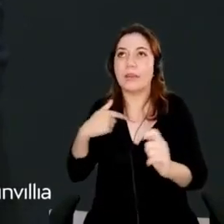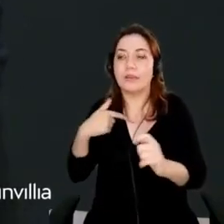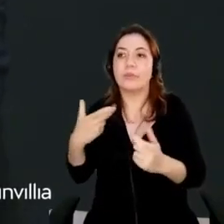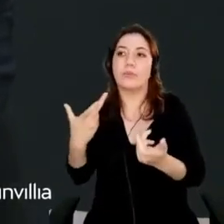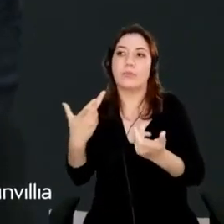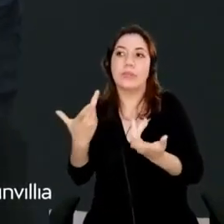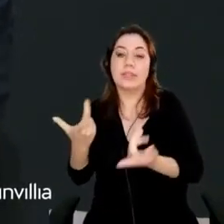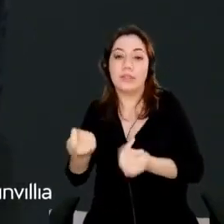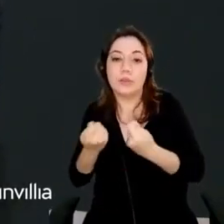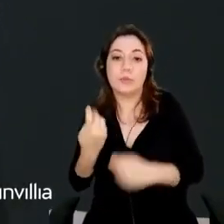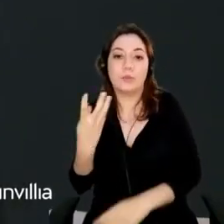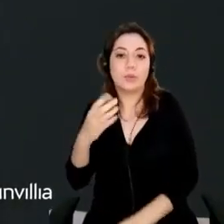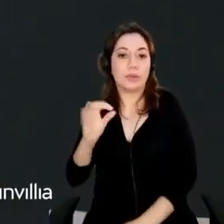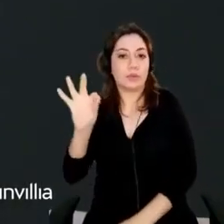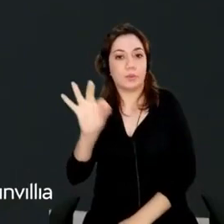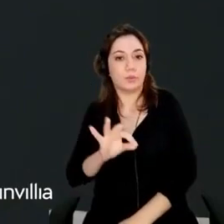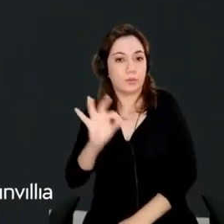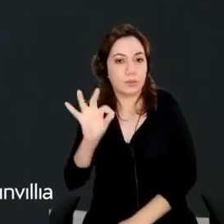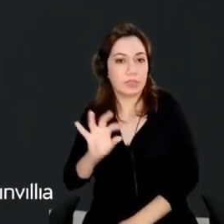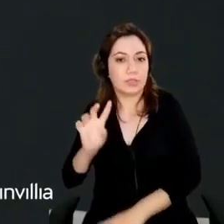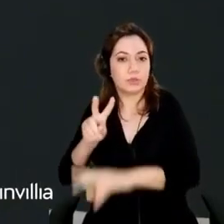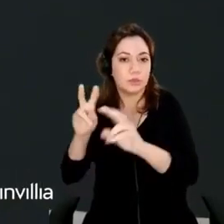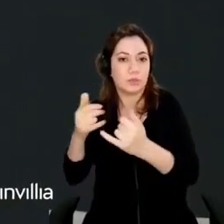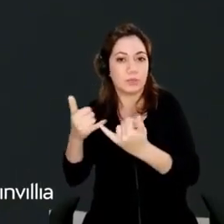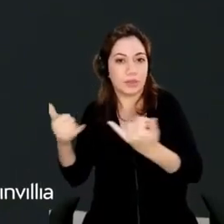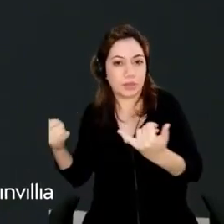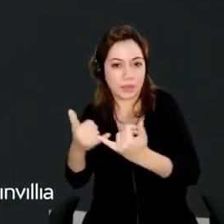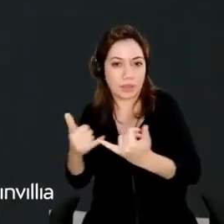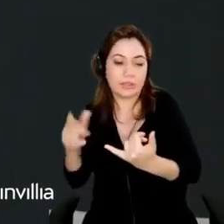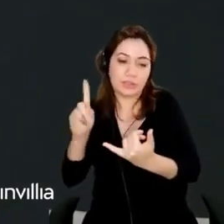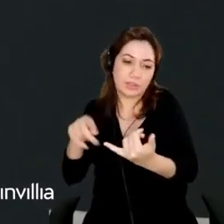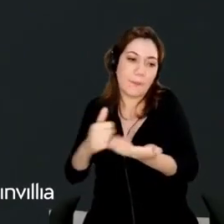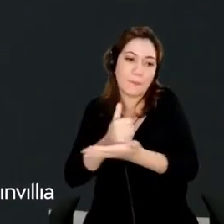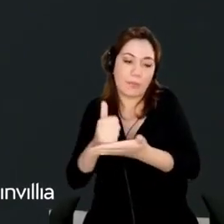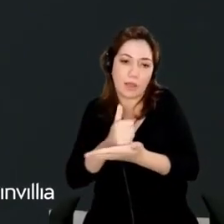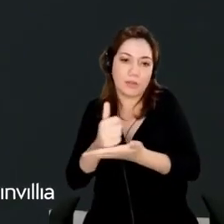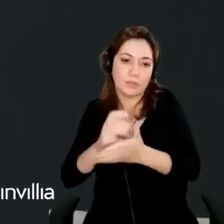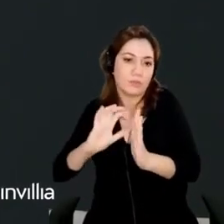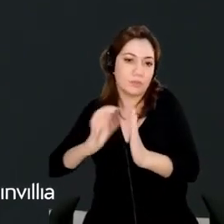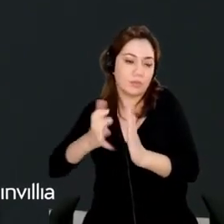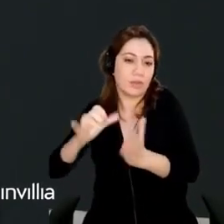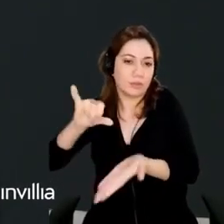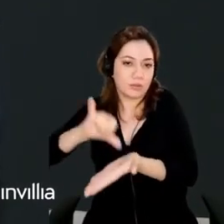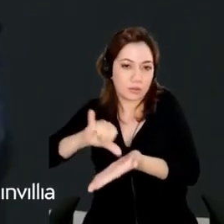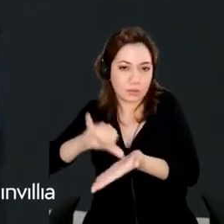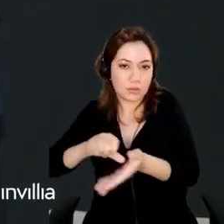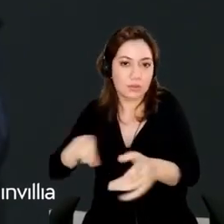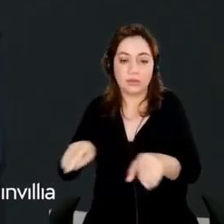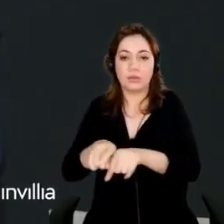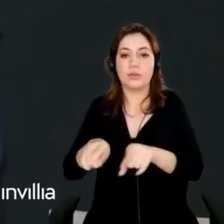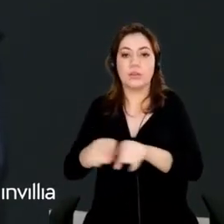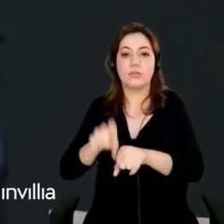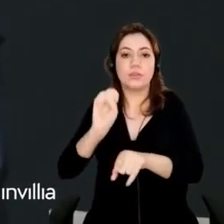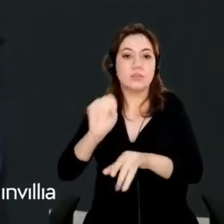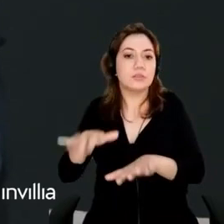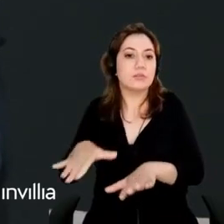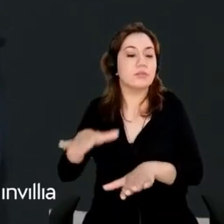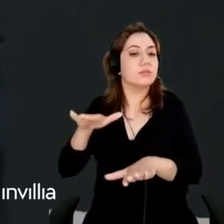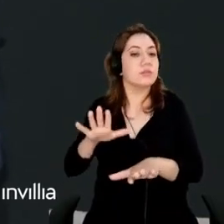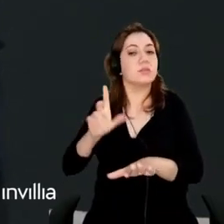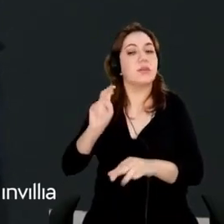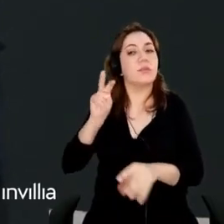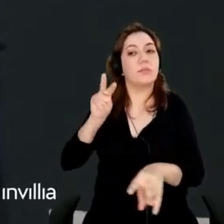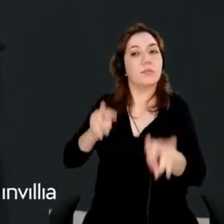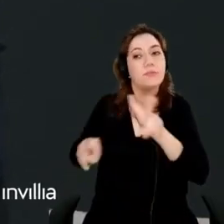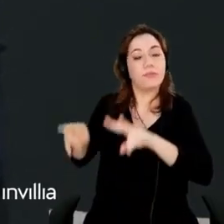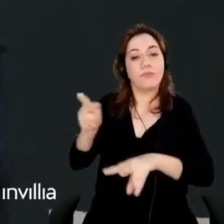some of your data centers. And if you take a step back, you can then also see how AI is being used